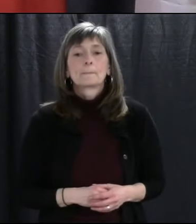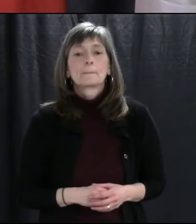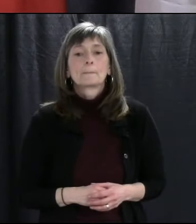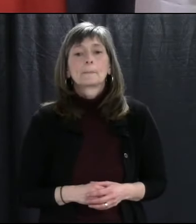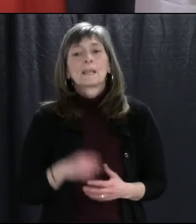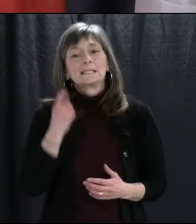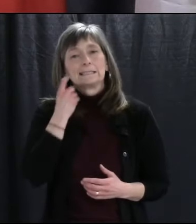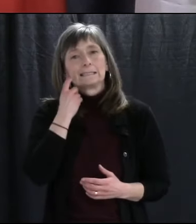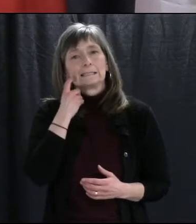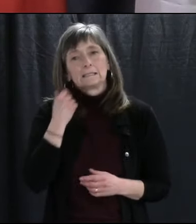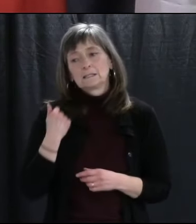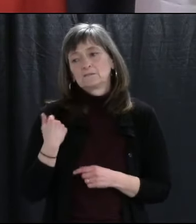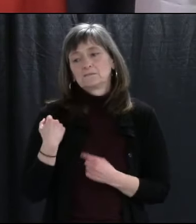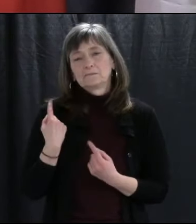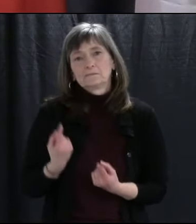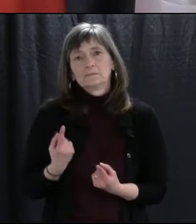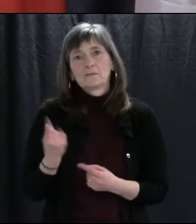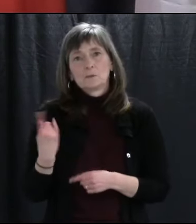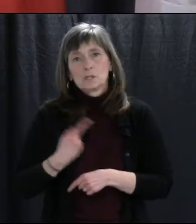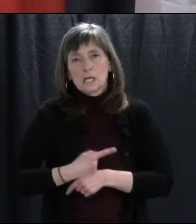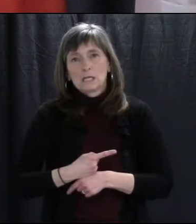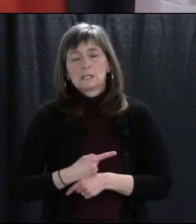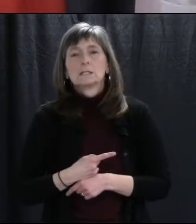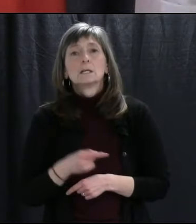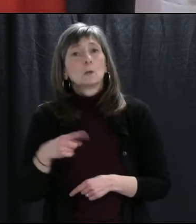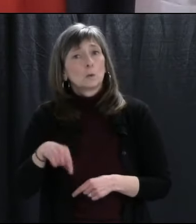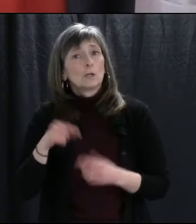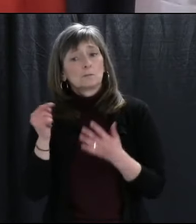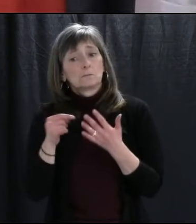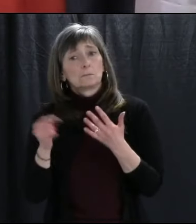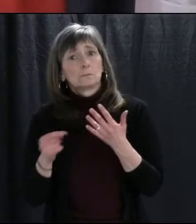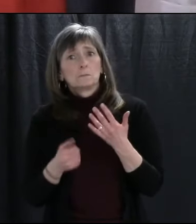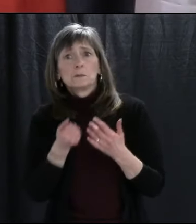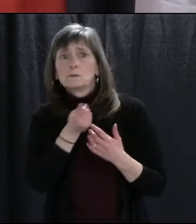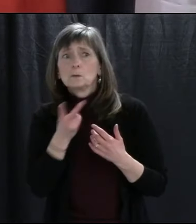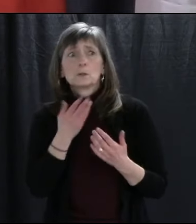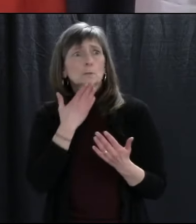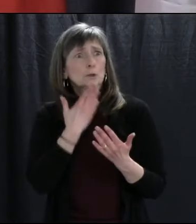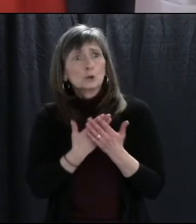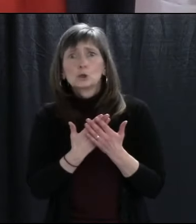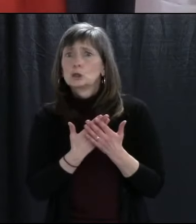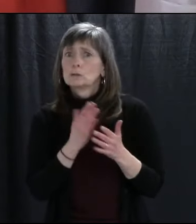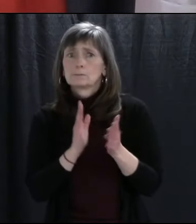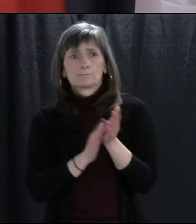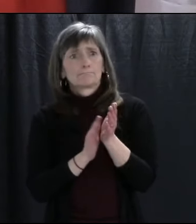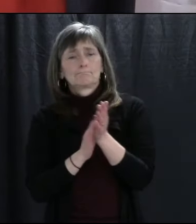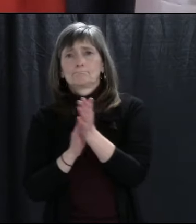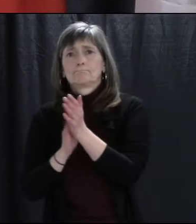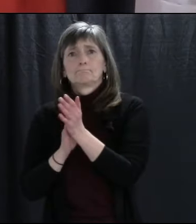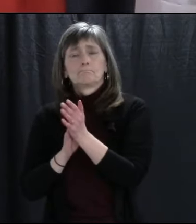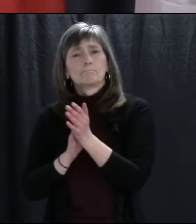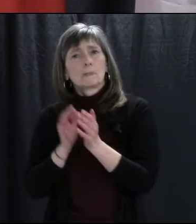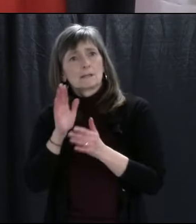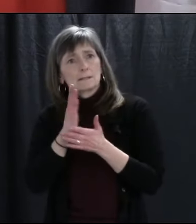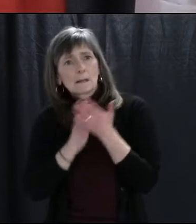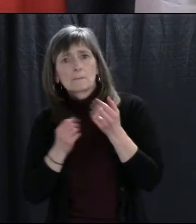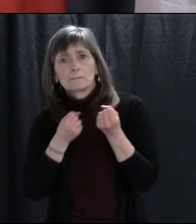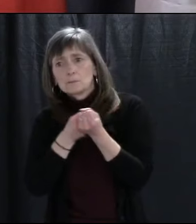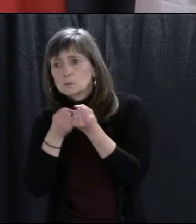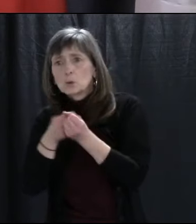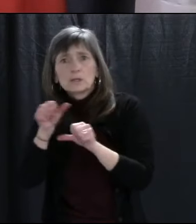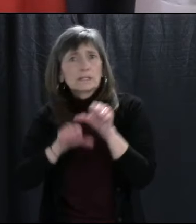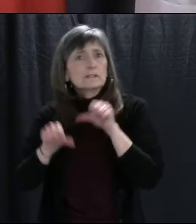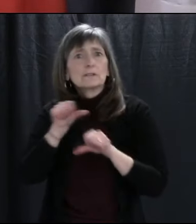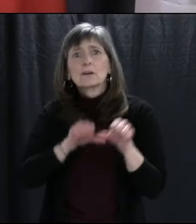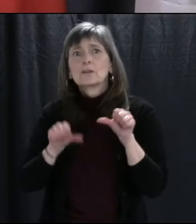few days, we've mentioned some of the great community efforts that we've seen throughout the province, where people are providing supports while